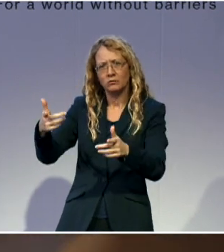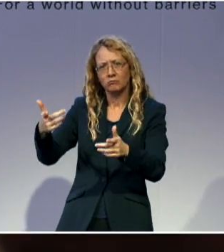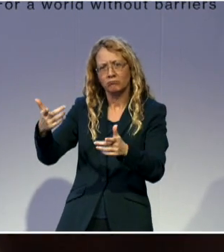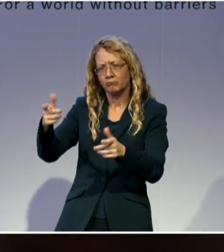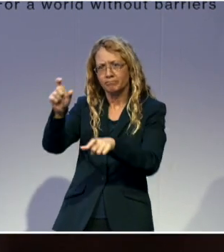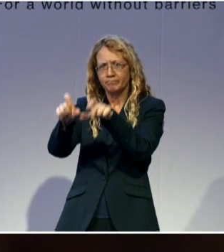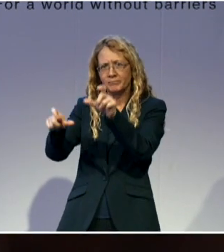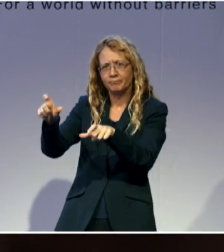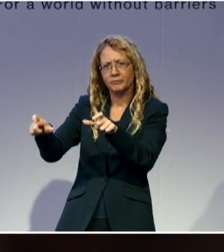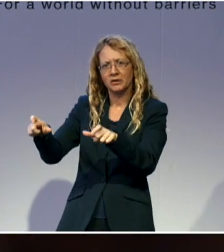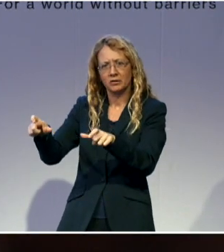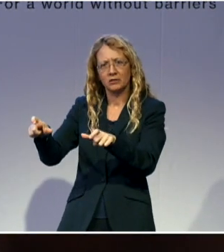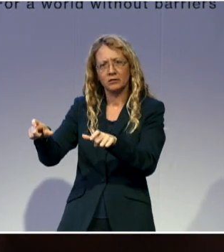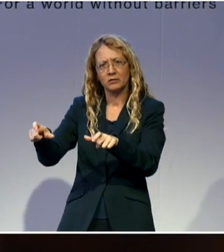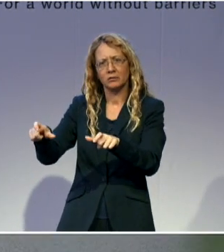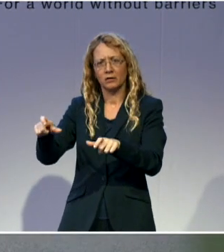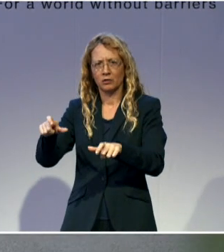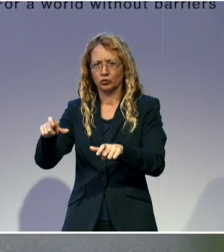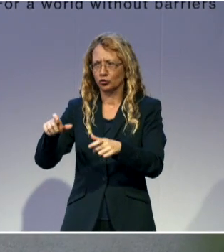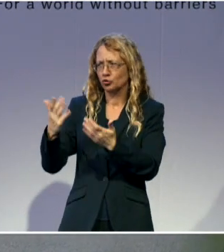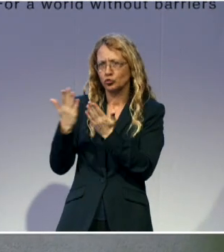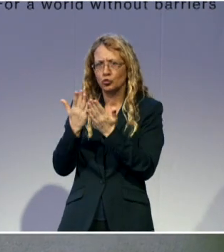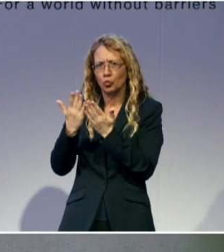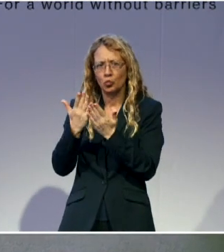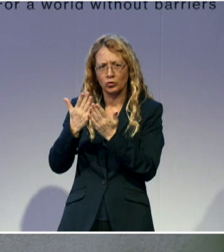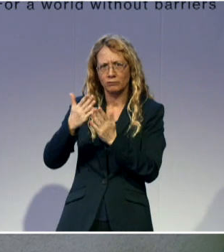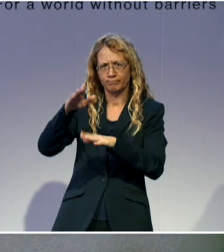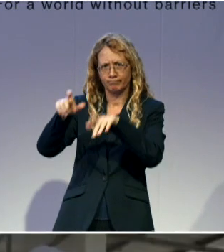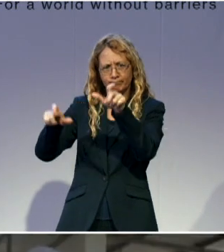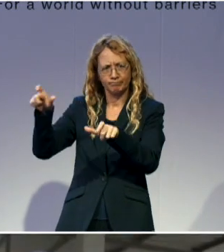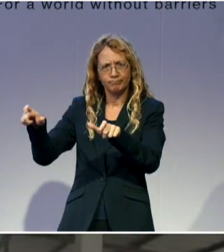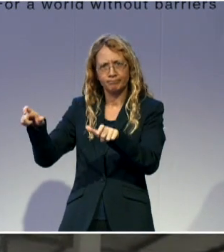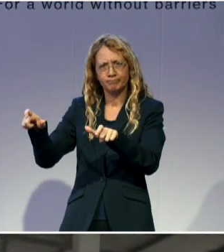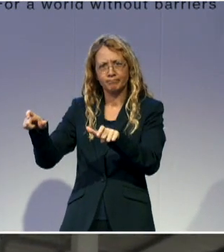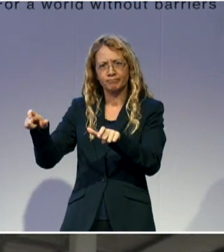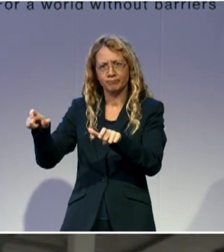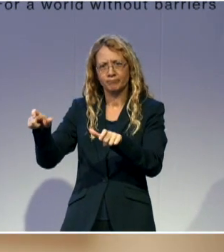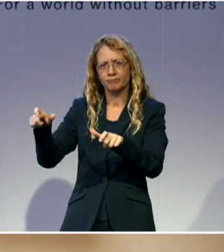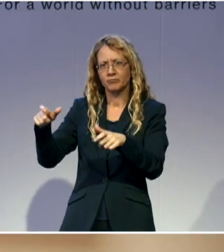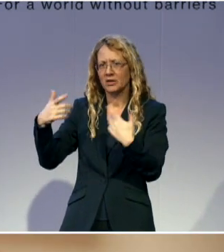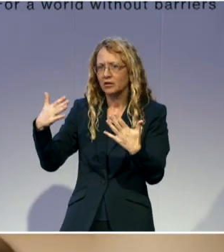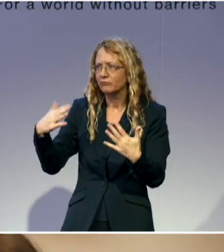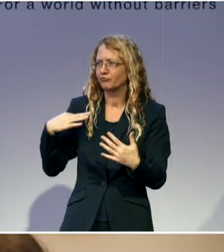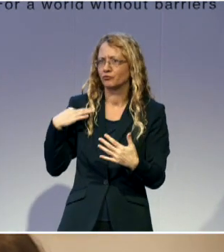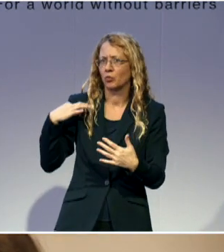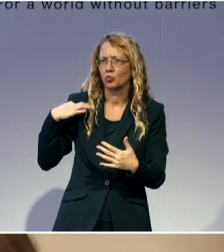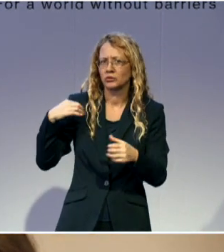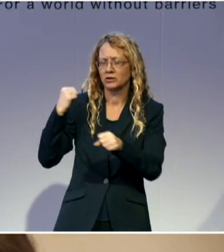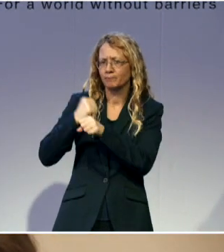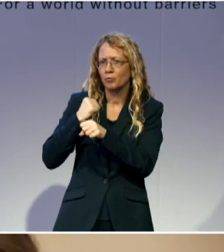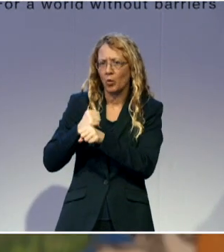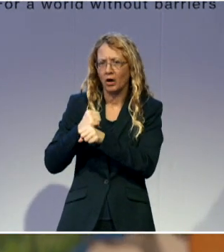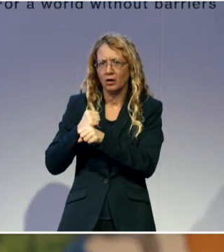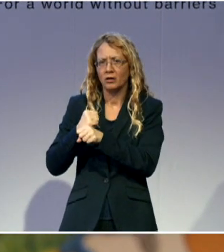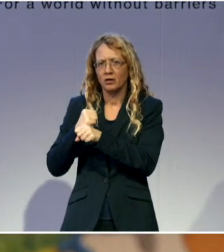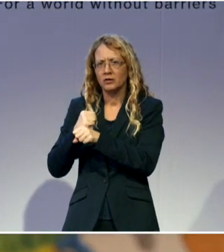to engage in meaningful volunteer work. It trains school coordinators and NGO staff and provides briefings on how to